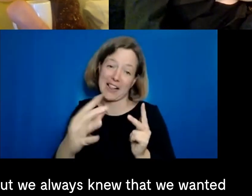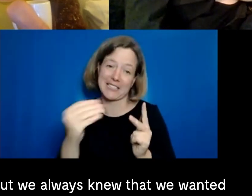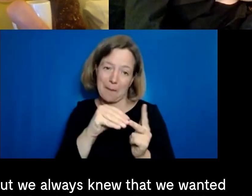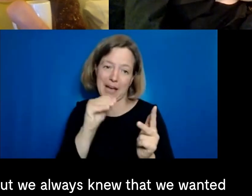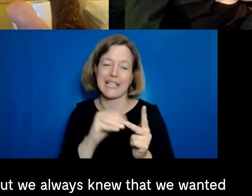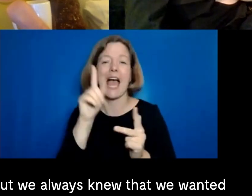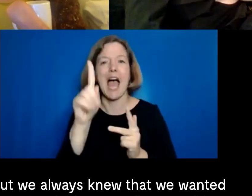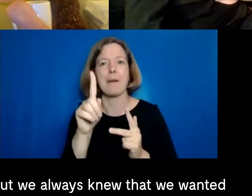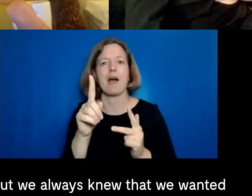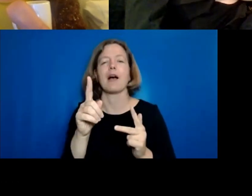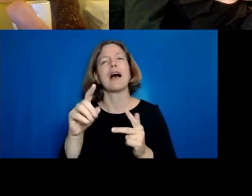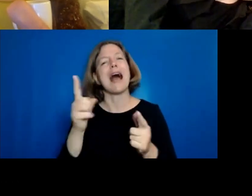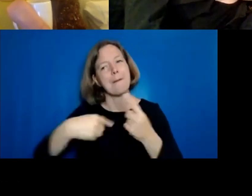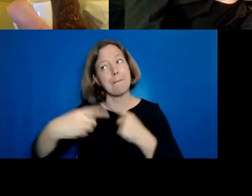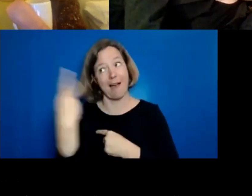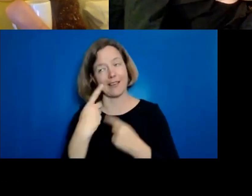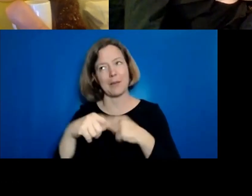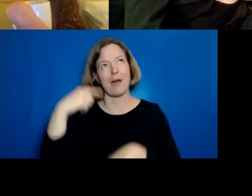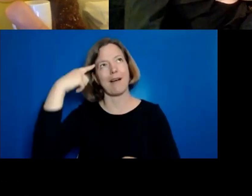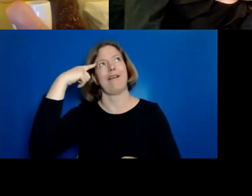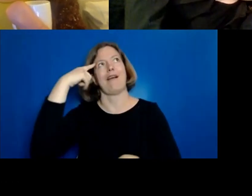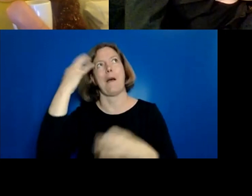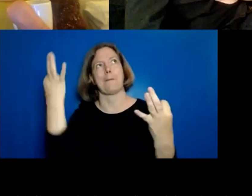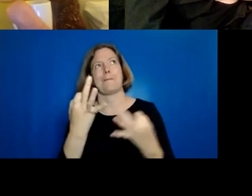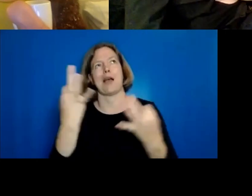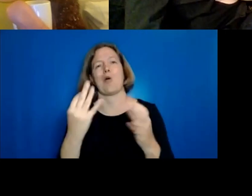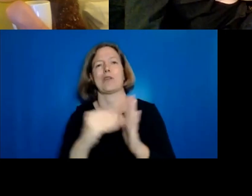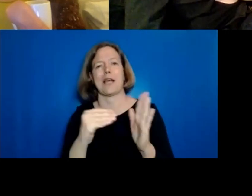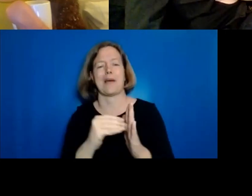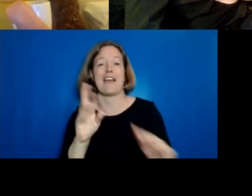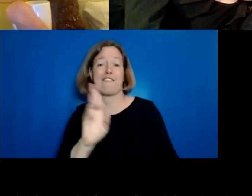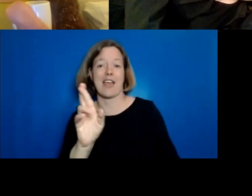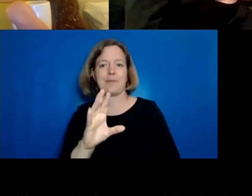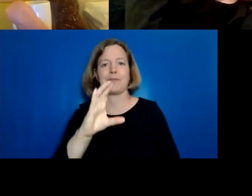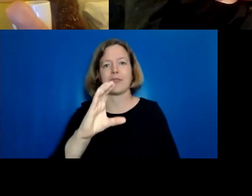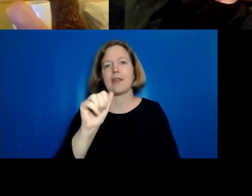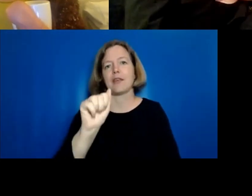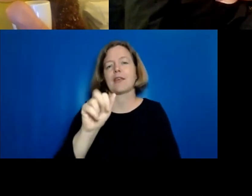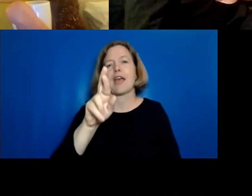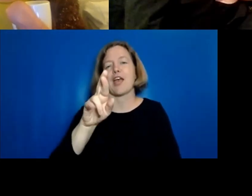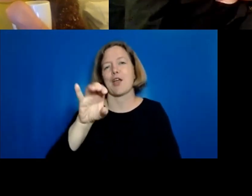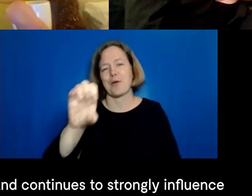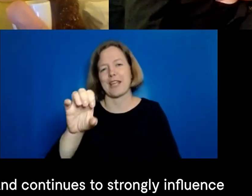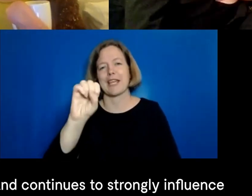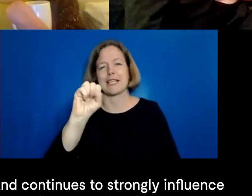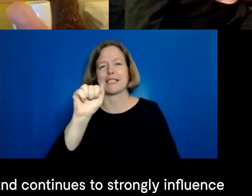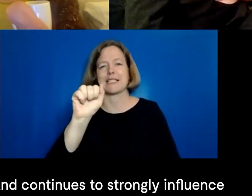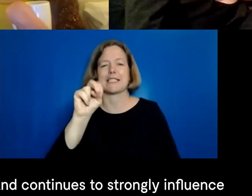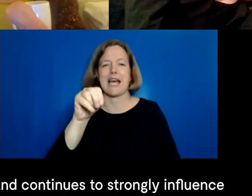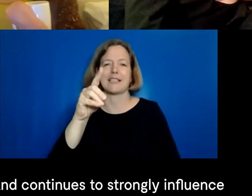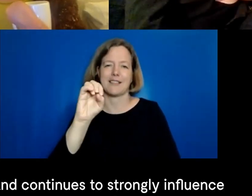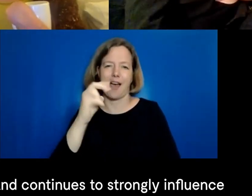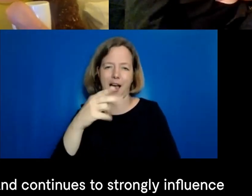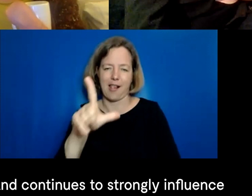to contribute to this conference. As a prominent thinker, scholar, and activist, Carrie's work has and continues